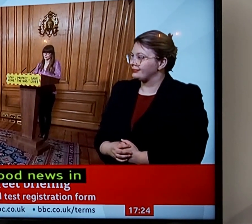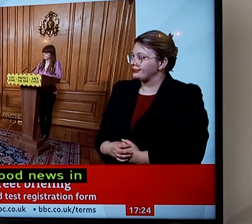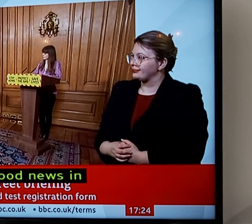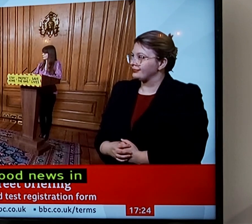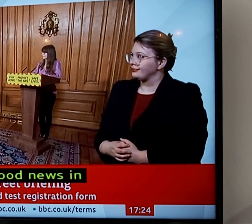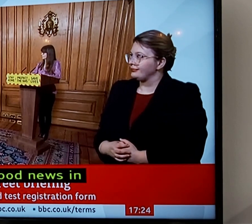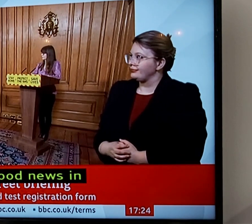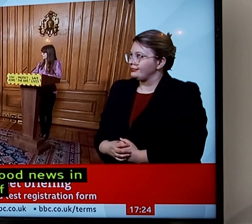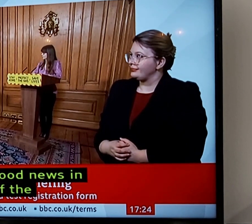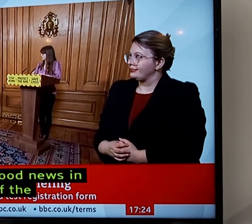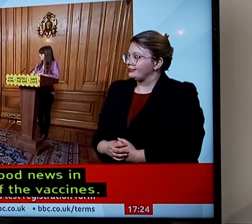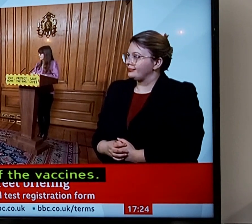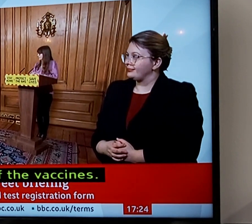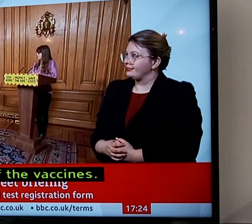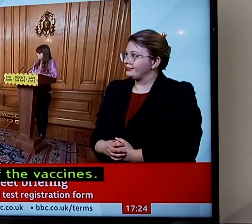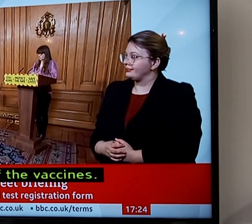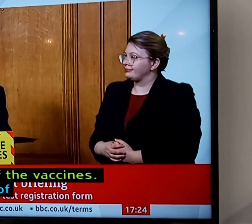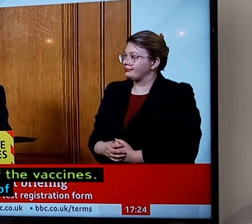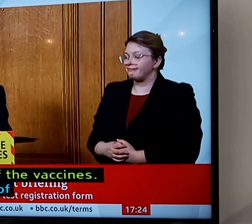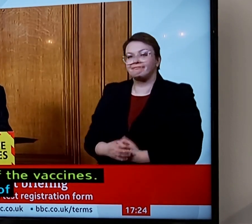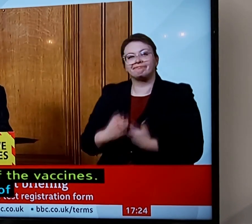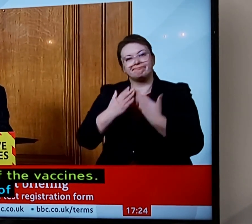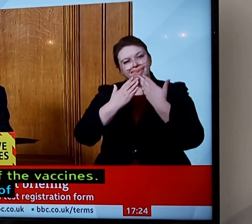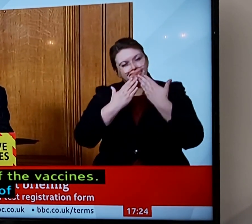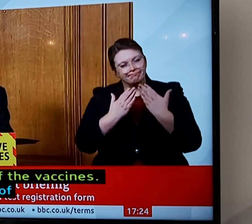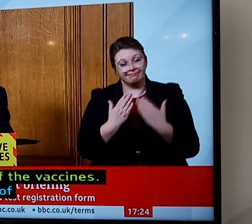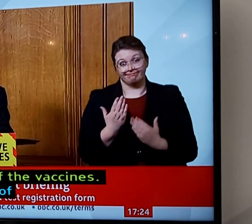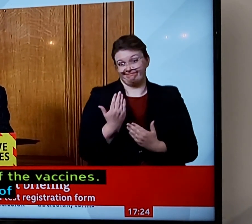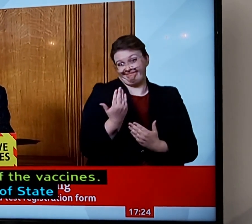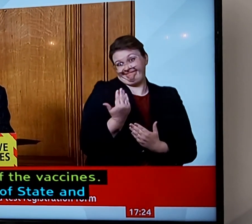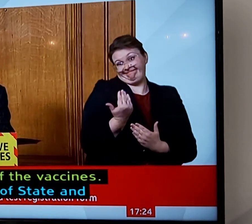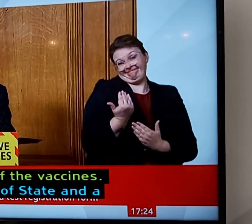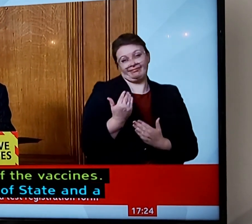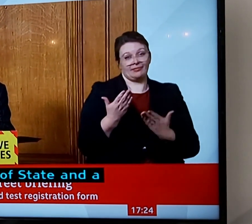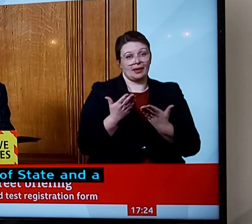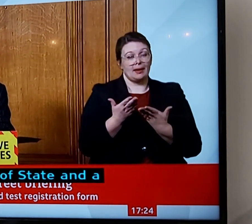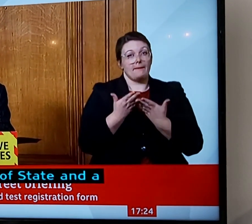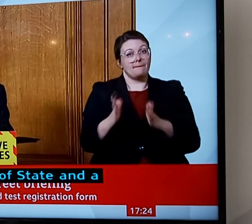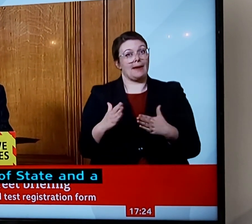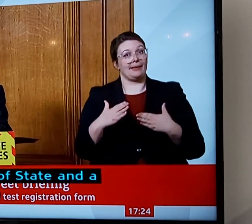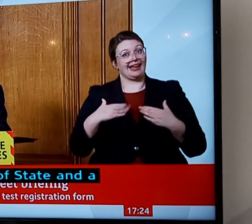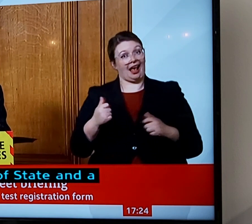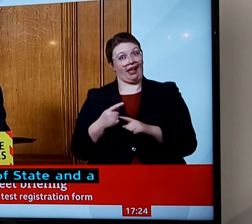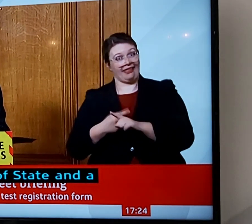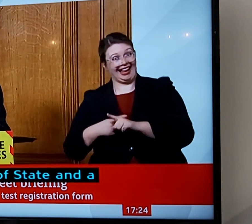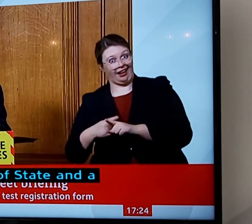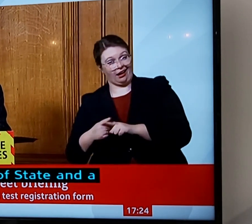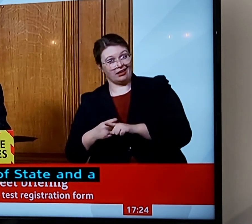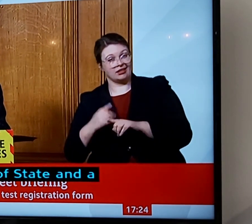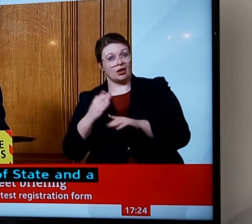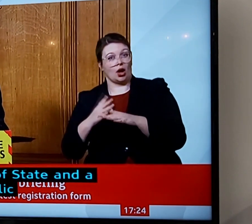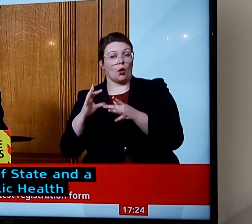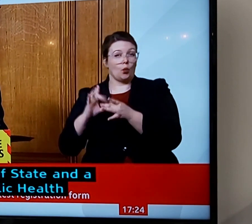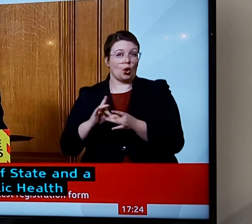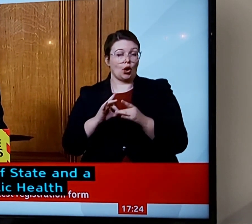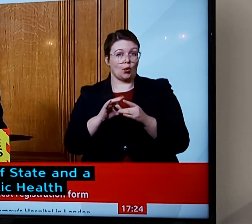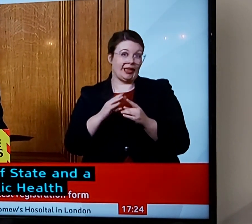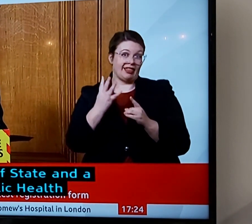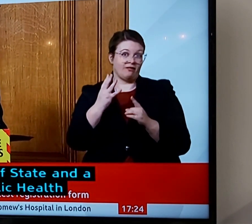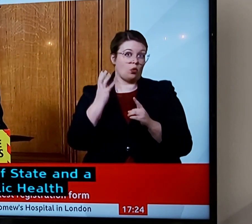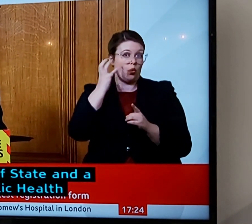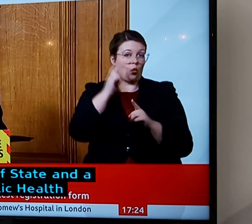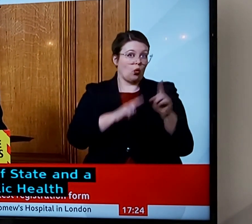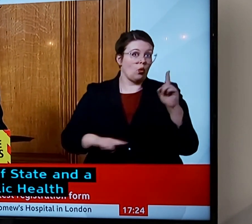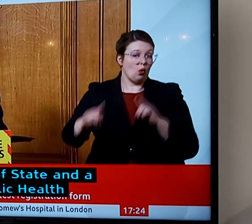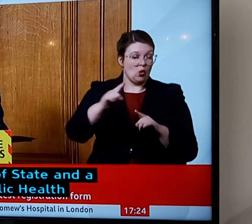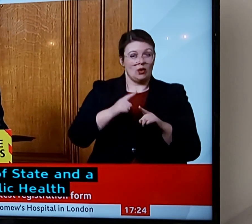few moments ago, Public Health England, with partners from across the 4 developed nations